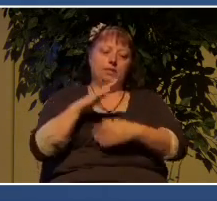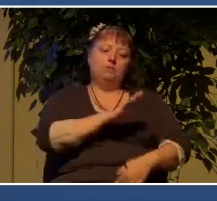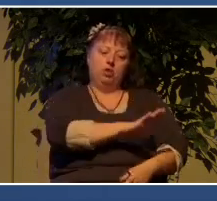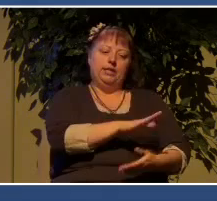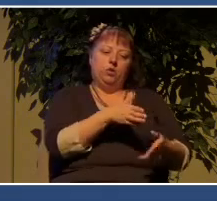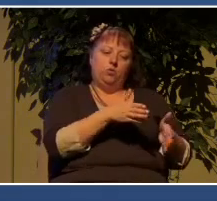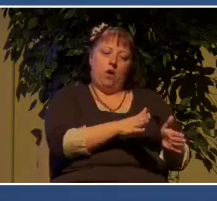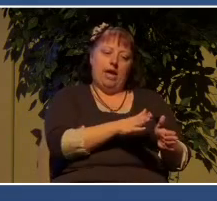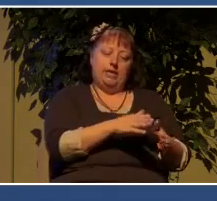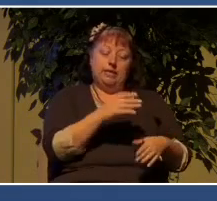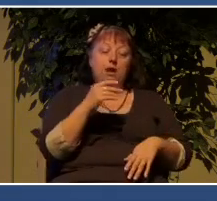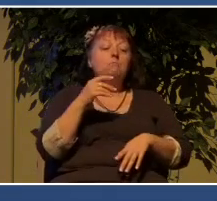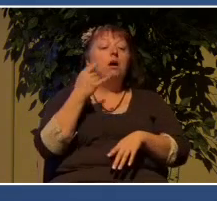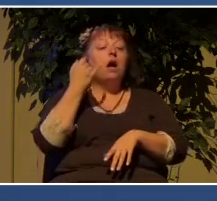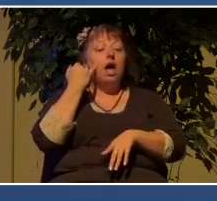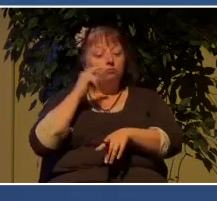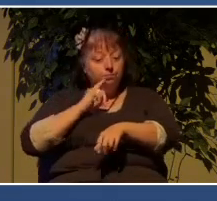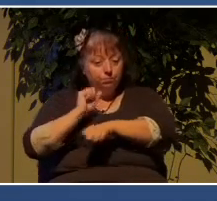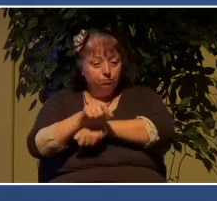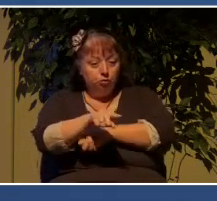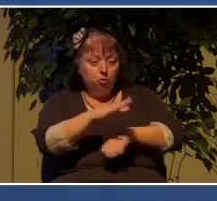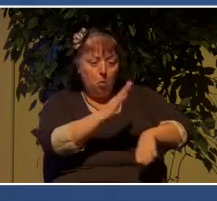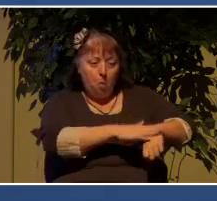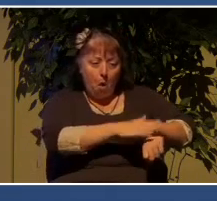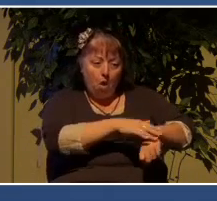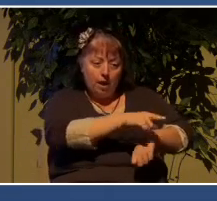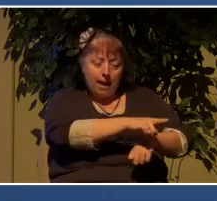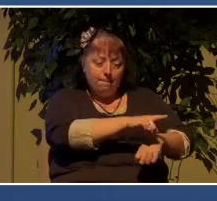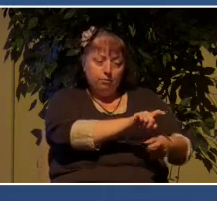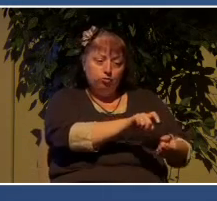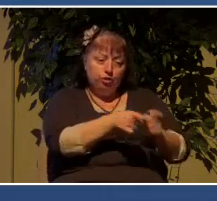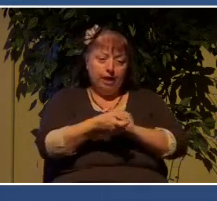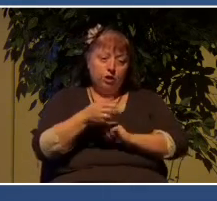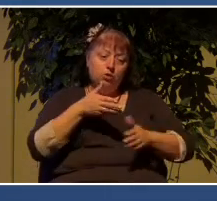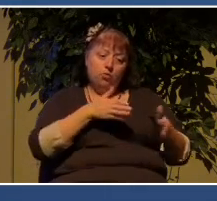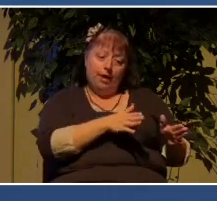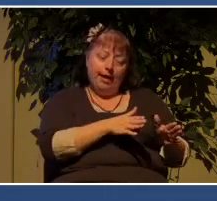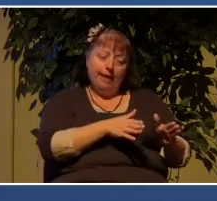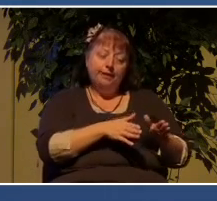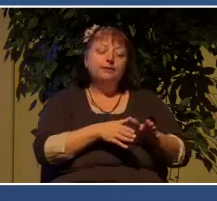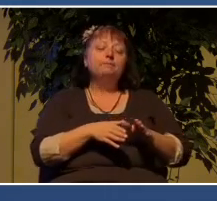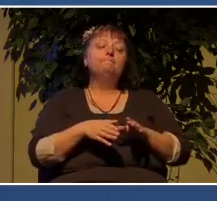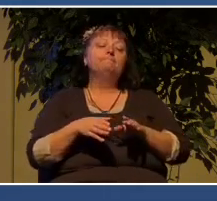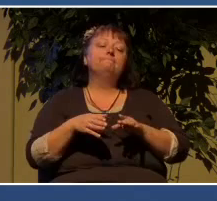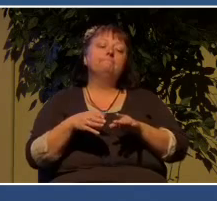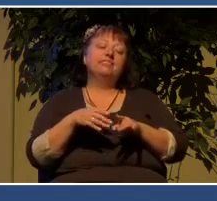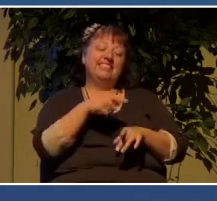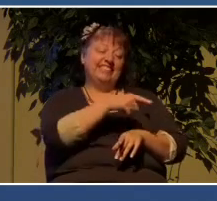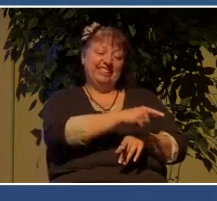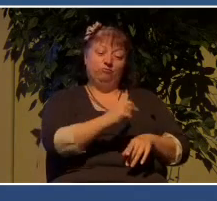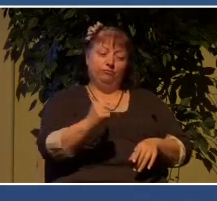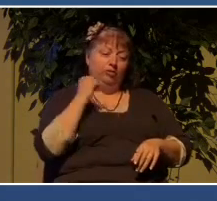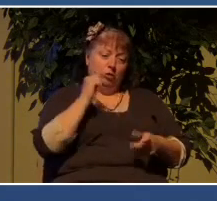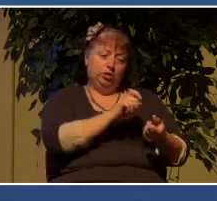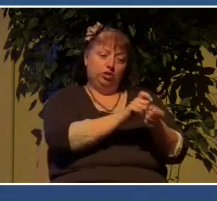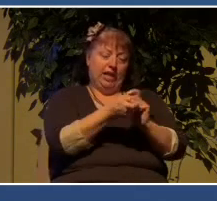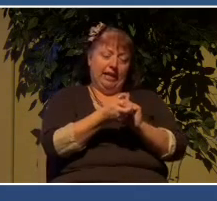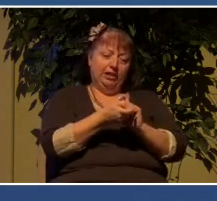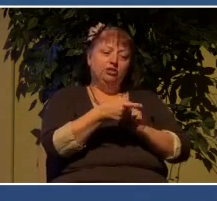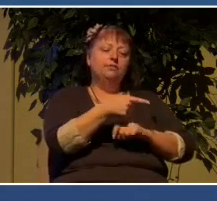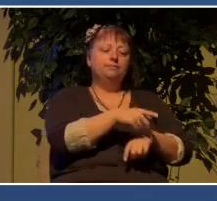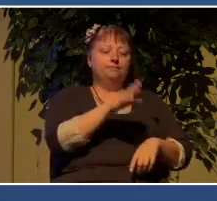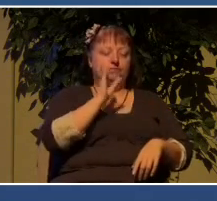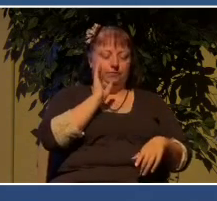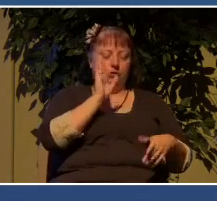to turn from his ways, and he does not do so, he will die for his sin, but